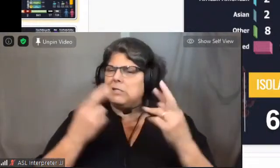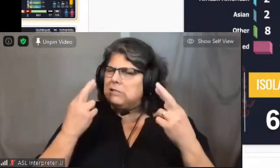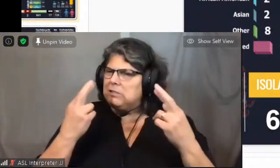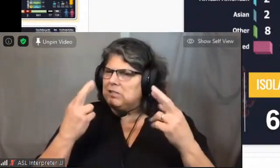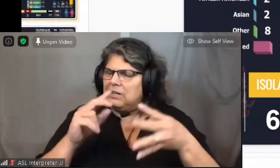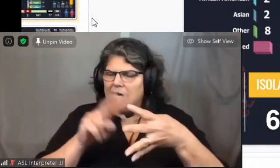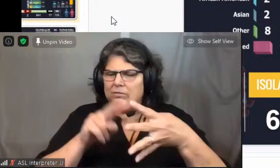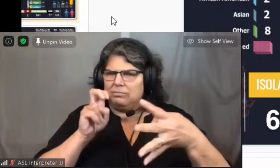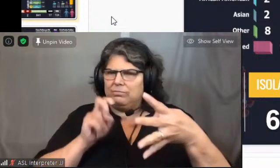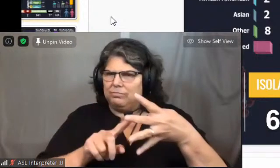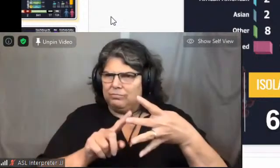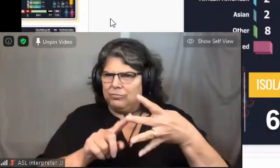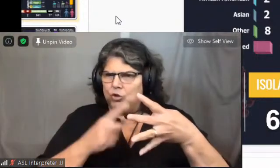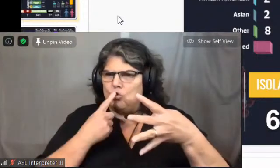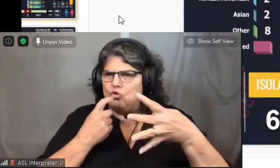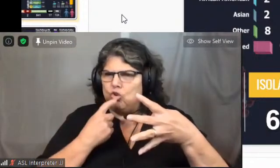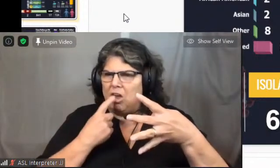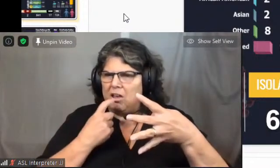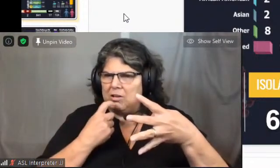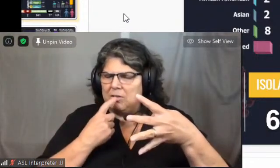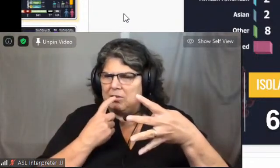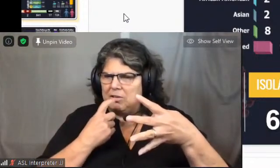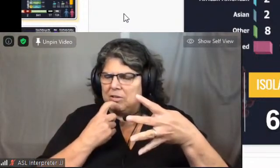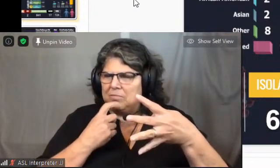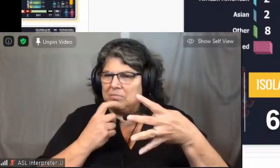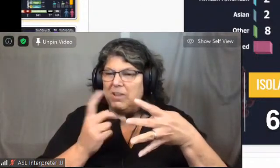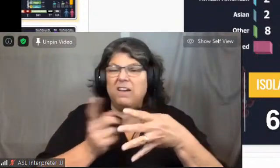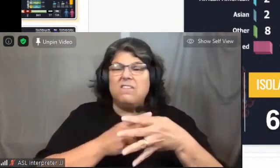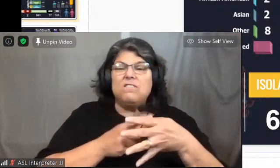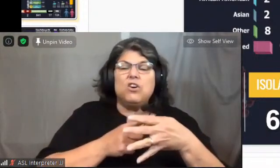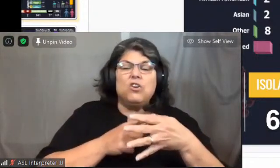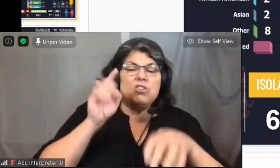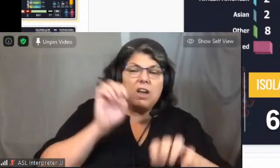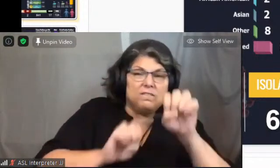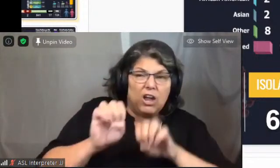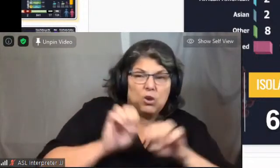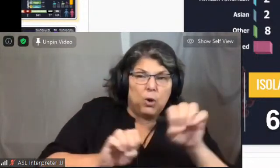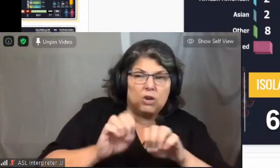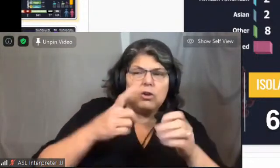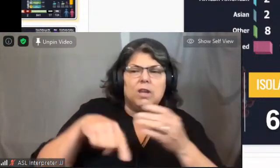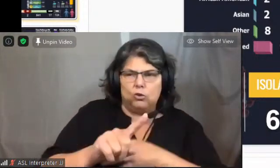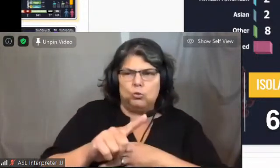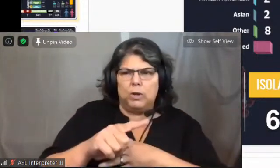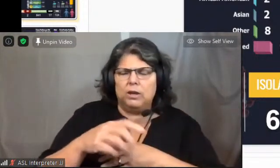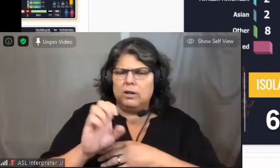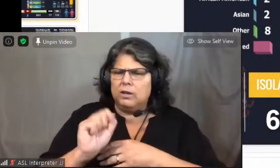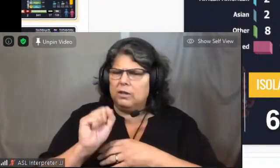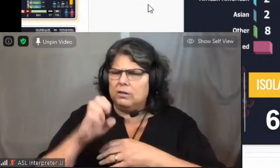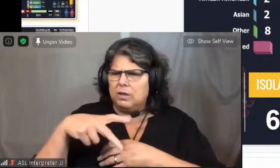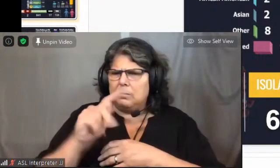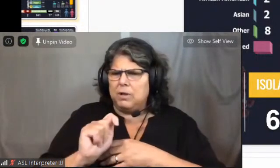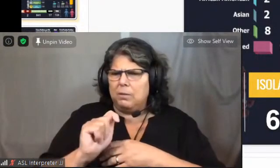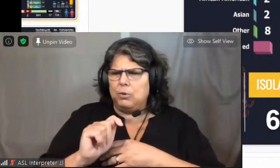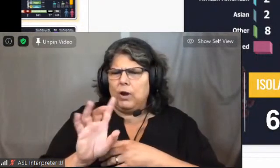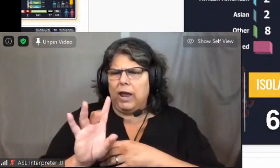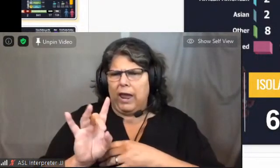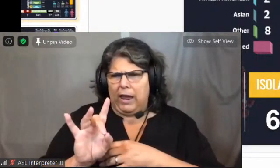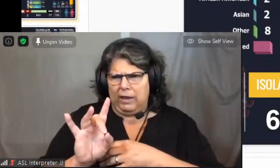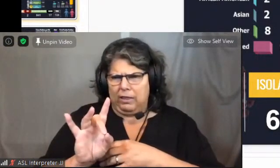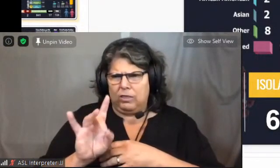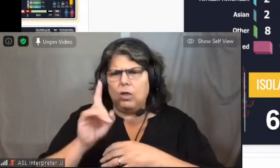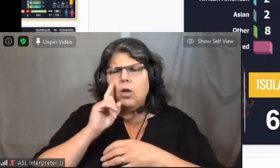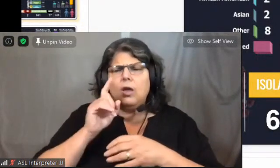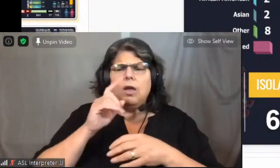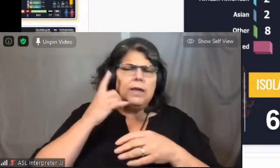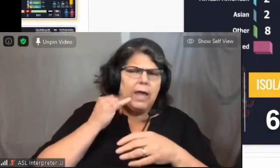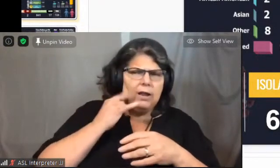soon. And our first evaluation will be next week. It'll be September 8th, is what I understand.